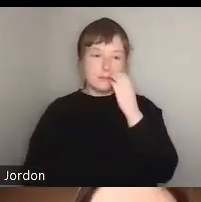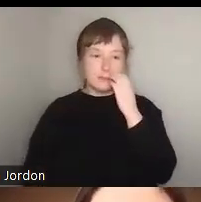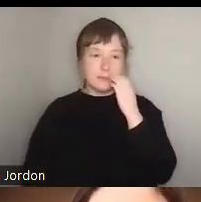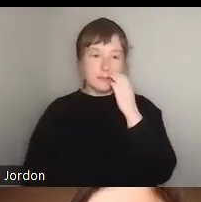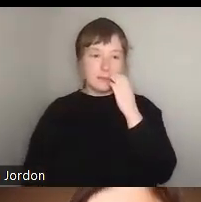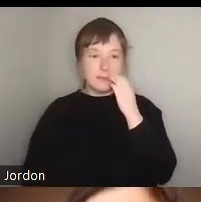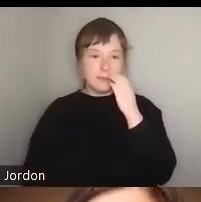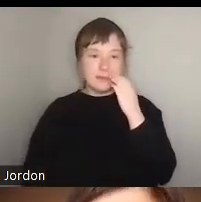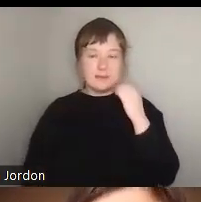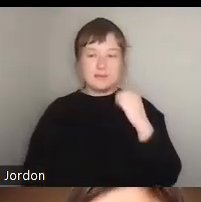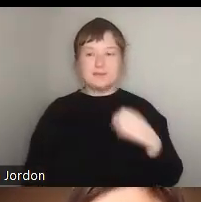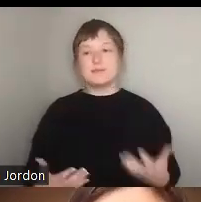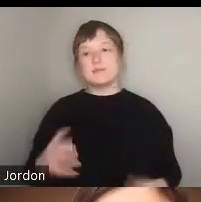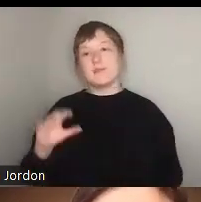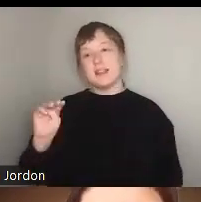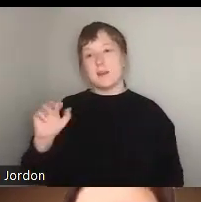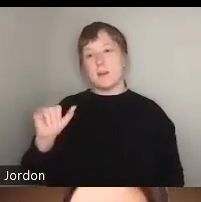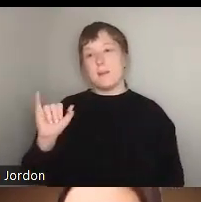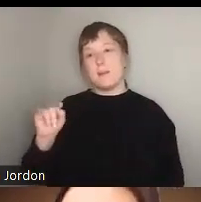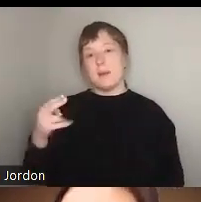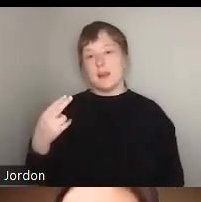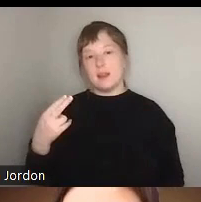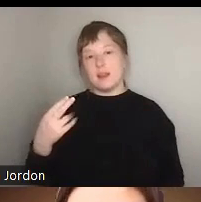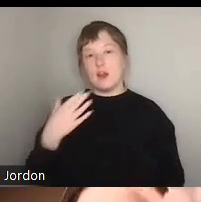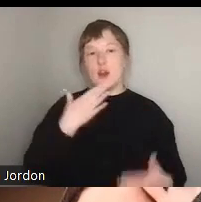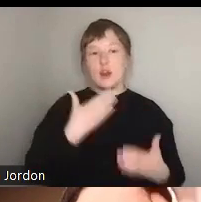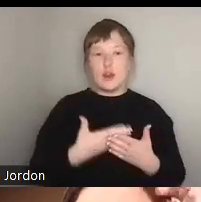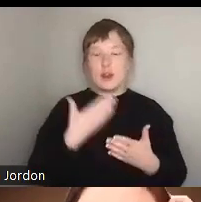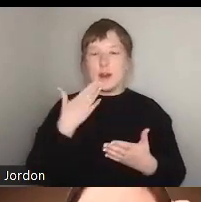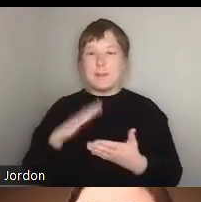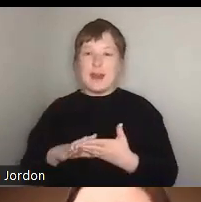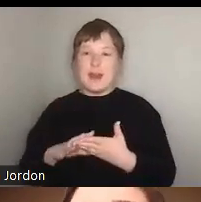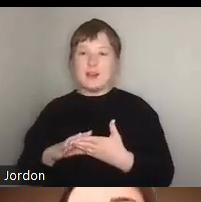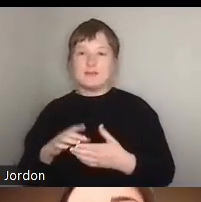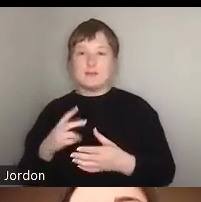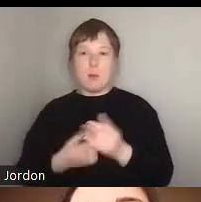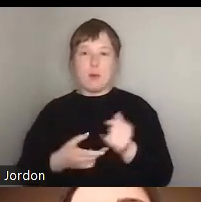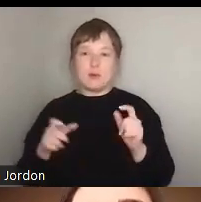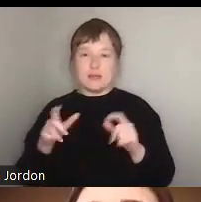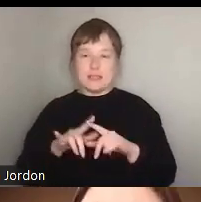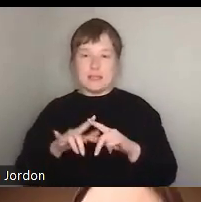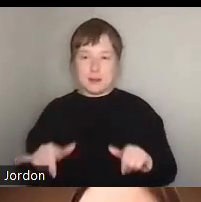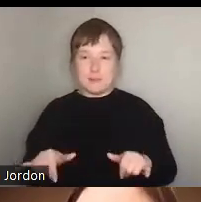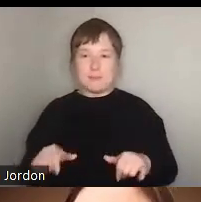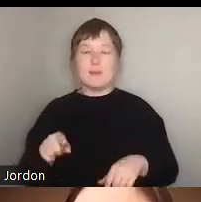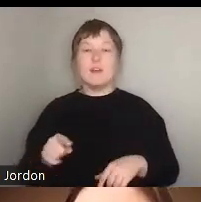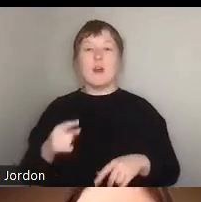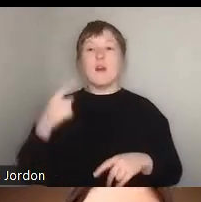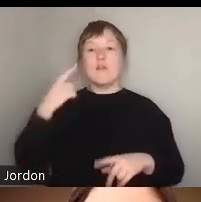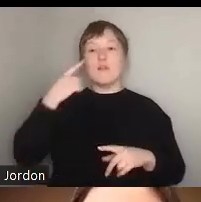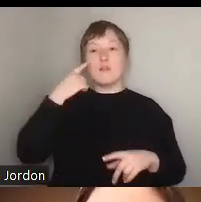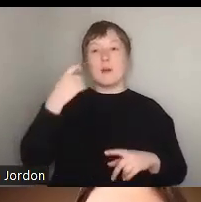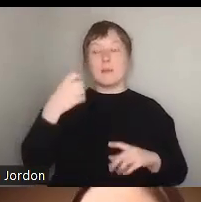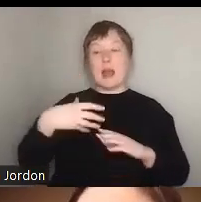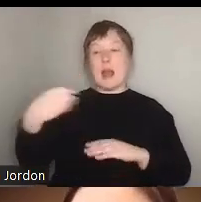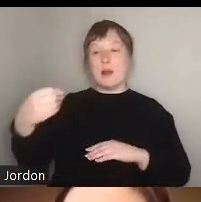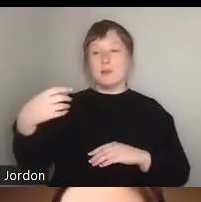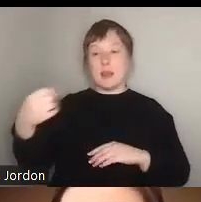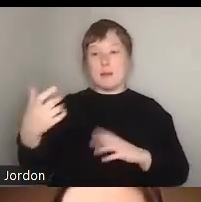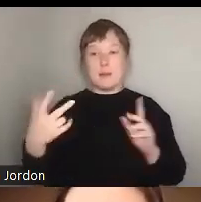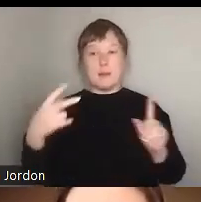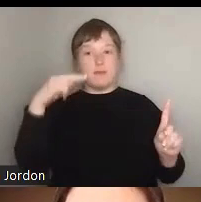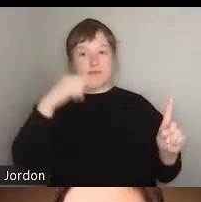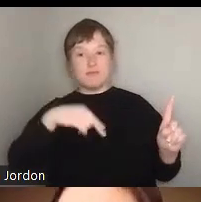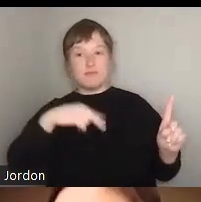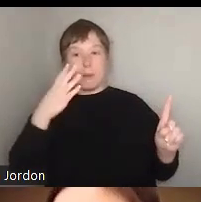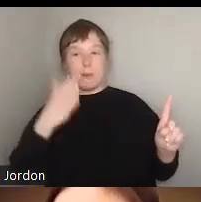There's also this myth, good-bad dichotomy, meaning that from the outside, you may view that person as